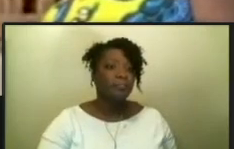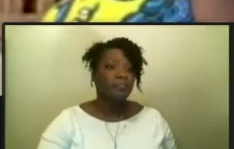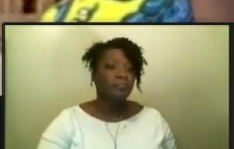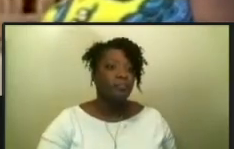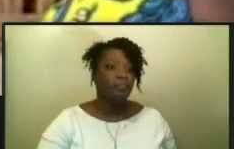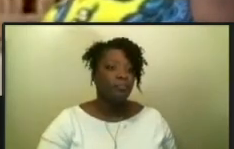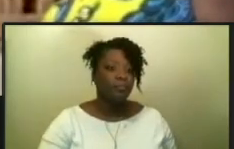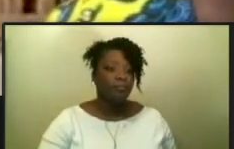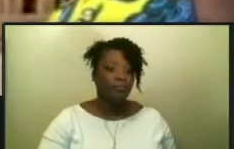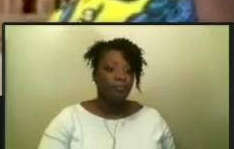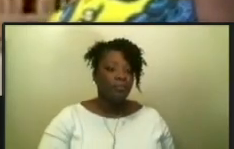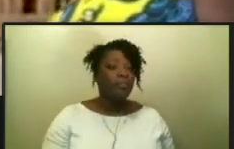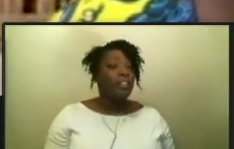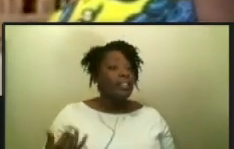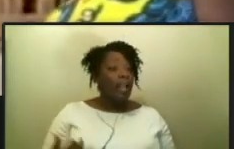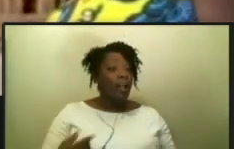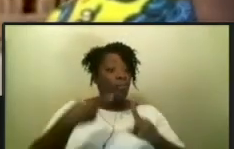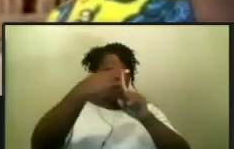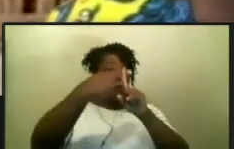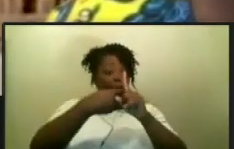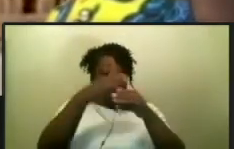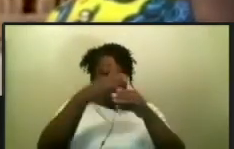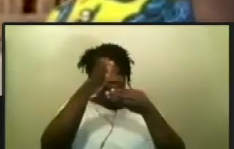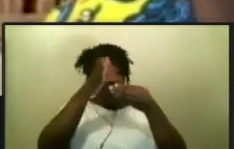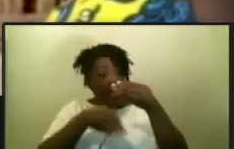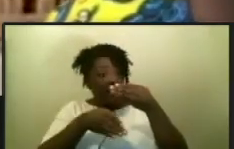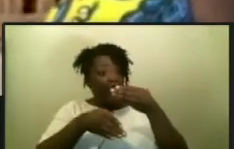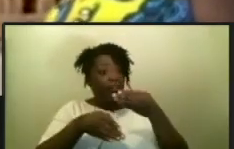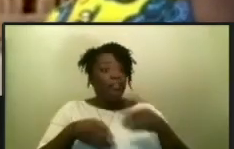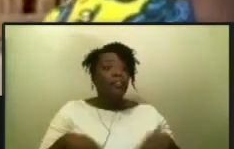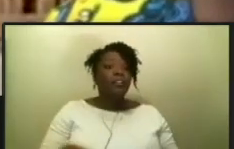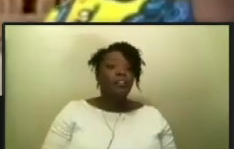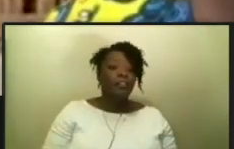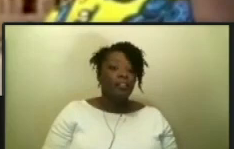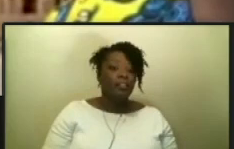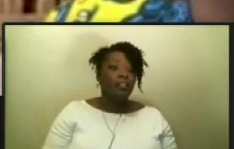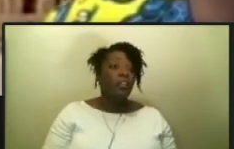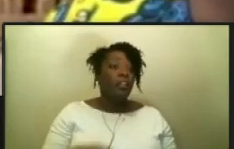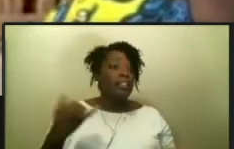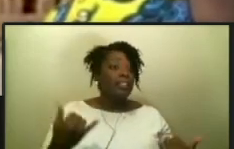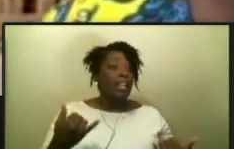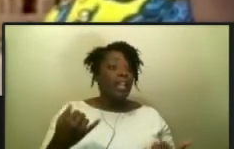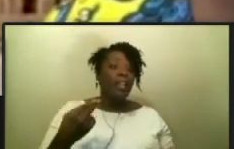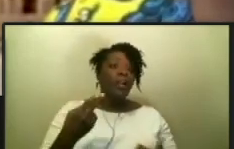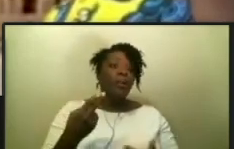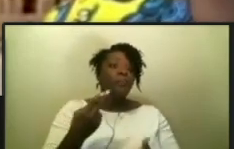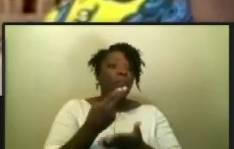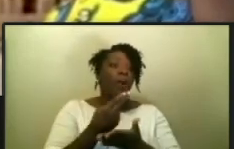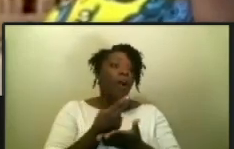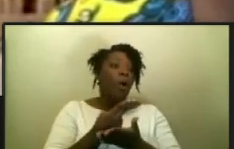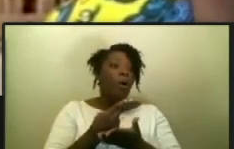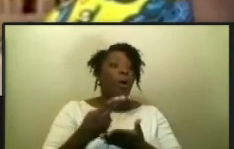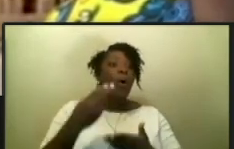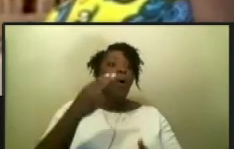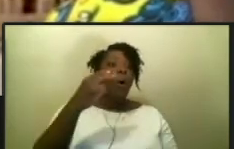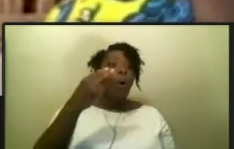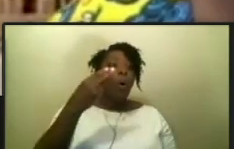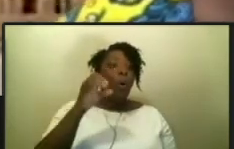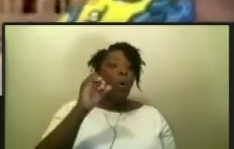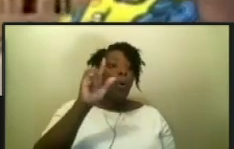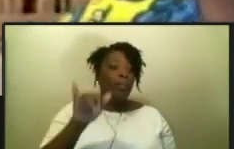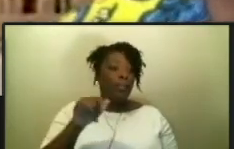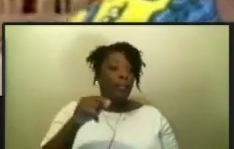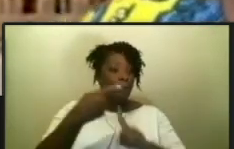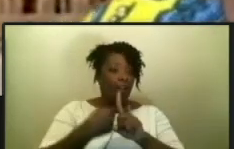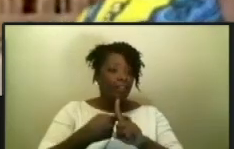We are at the end of the month. This is it was a holy month of Ramadan for us, and